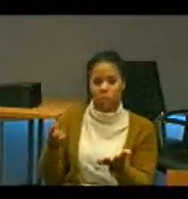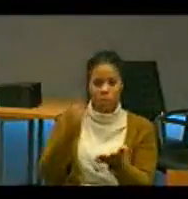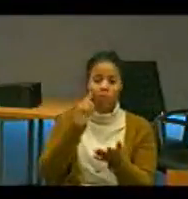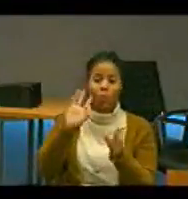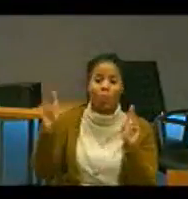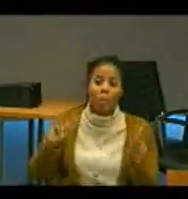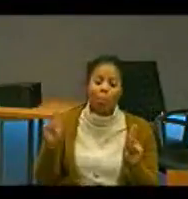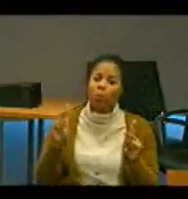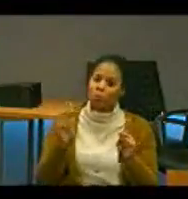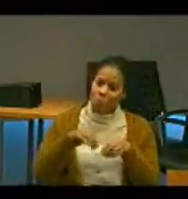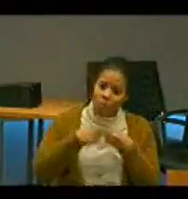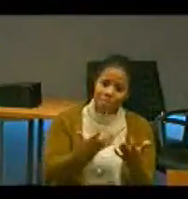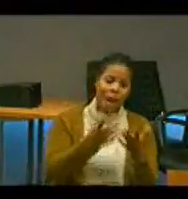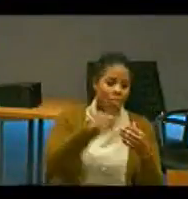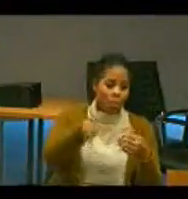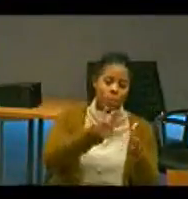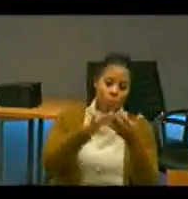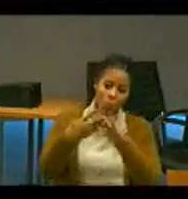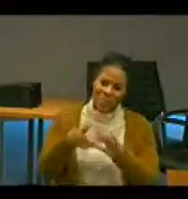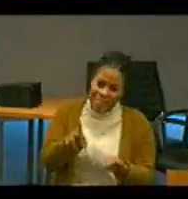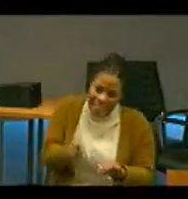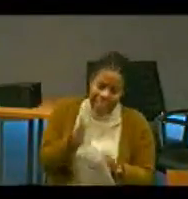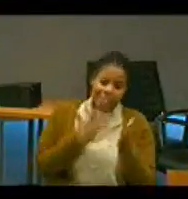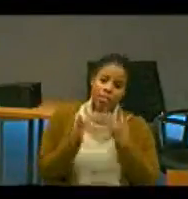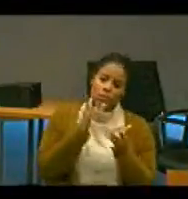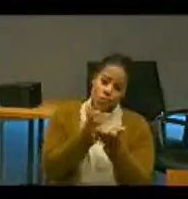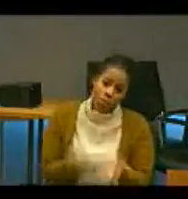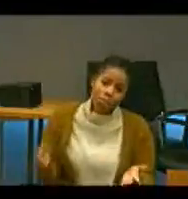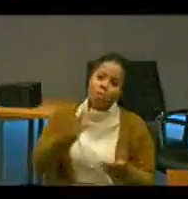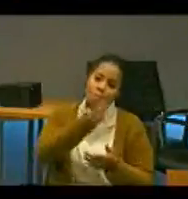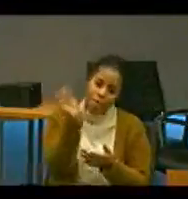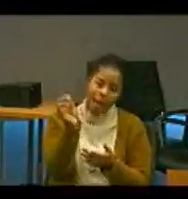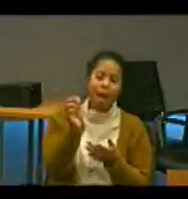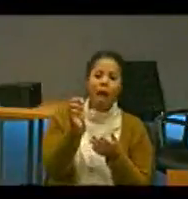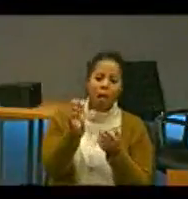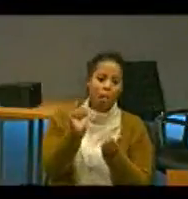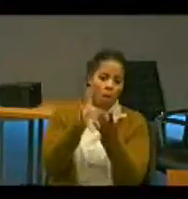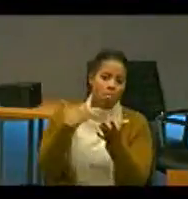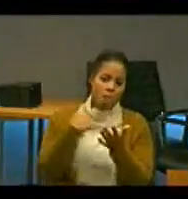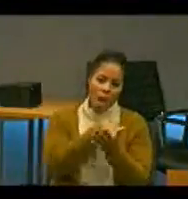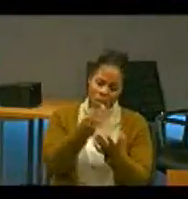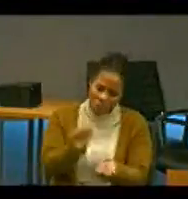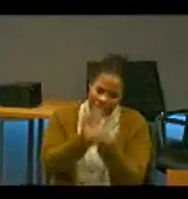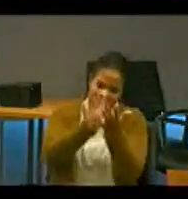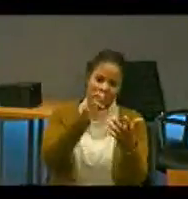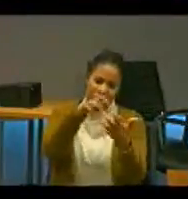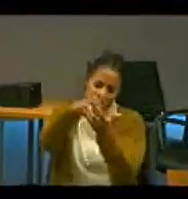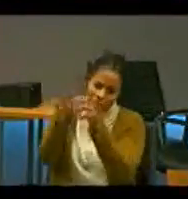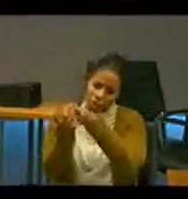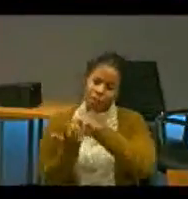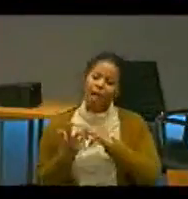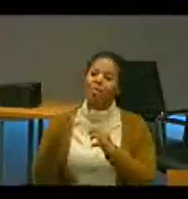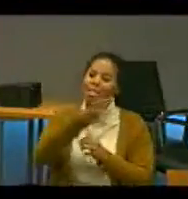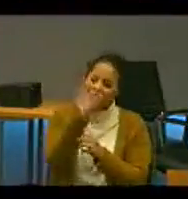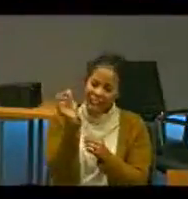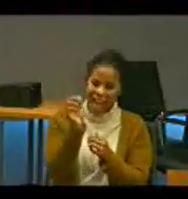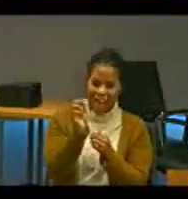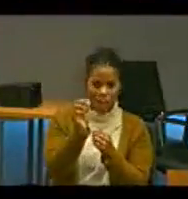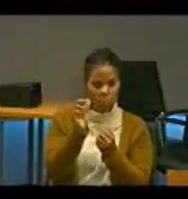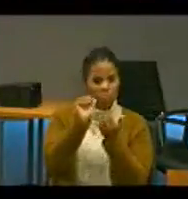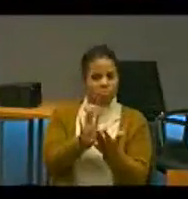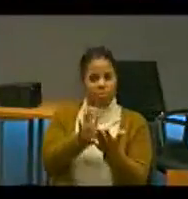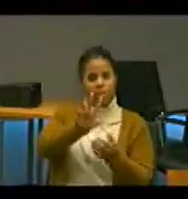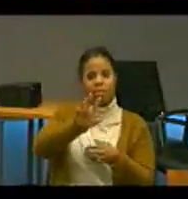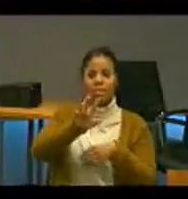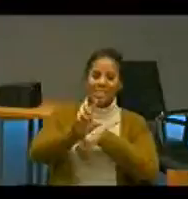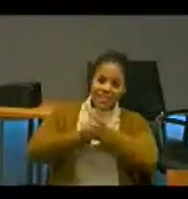communities that need it most, and it is unique in that it allows us to address the intersections of race and disability, discipline, and disability